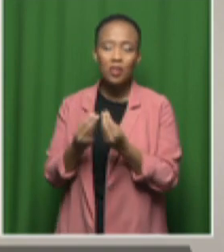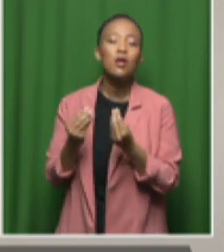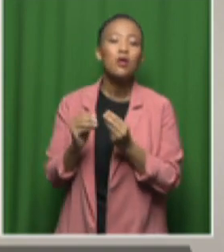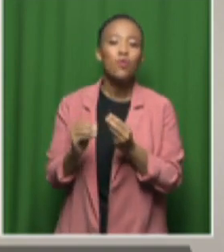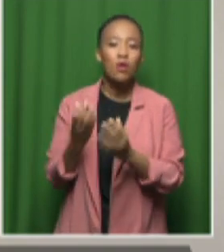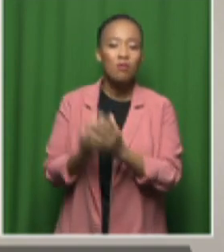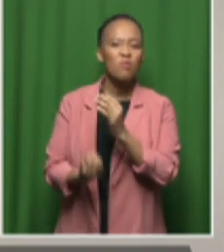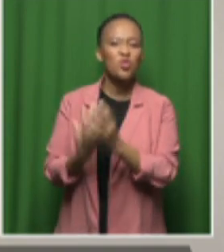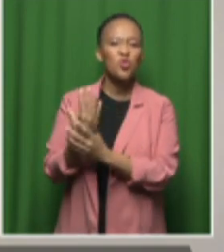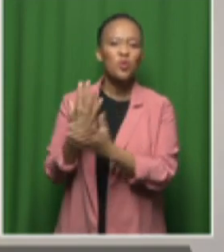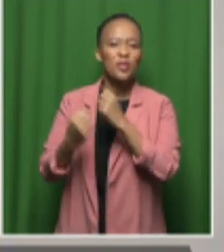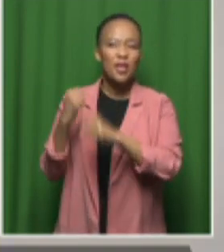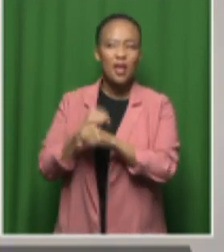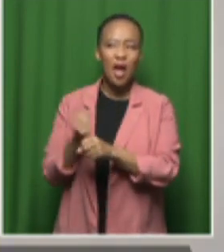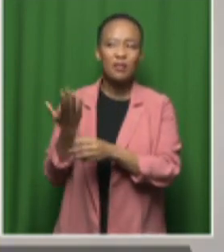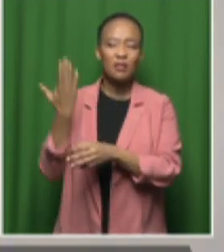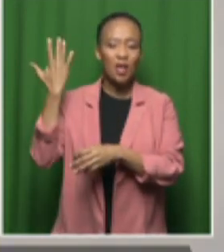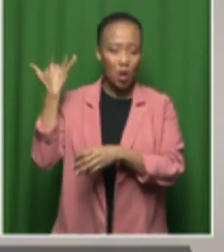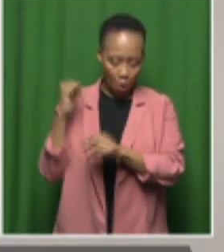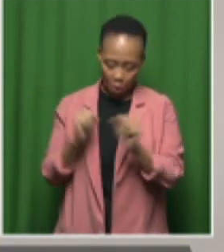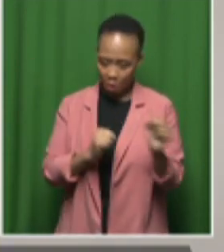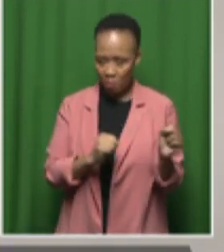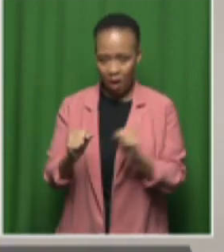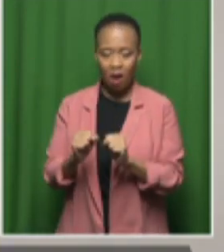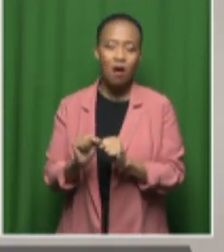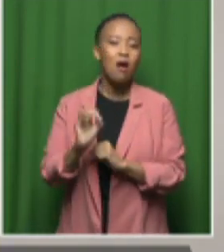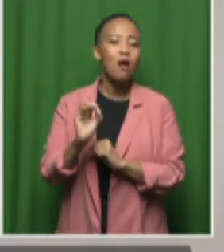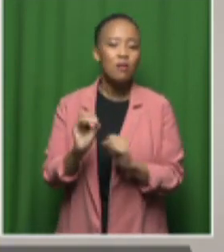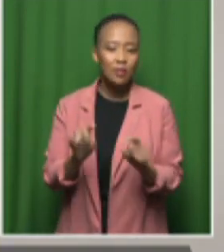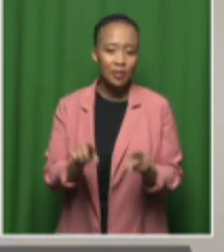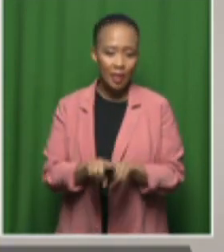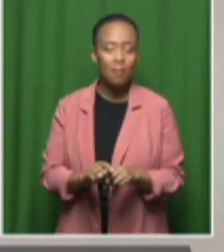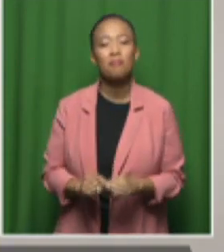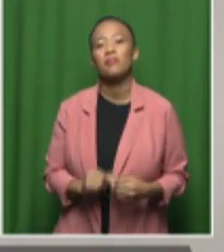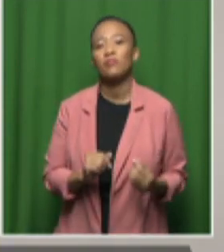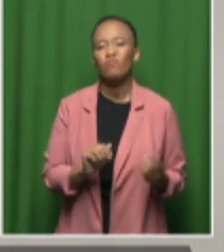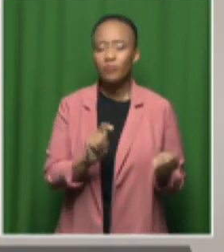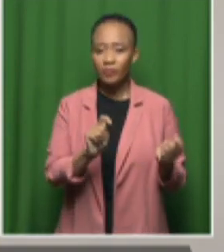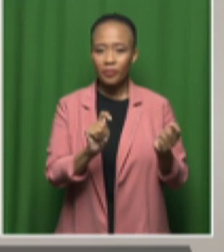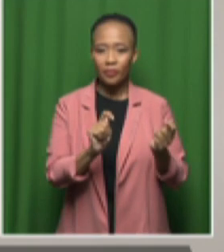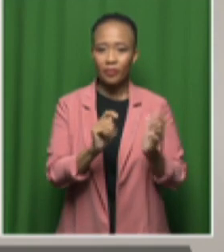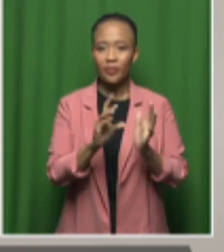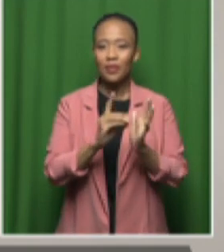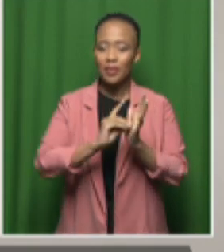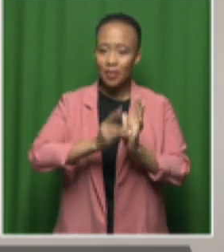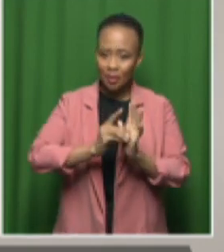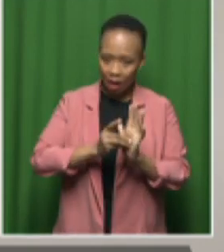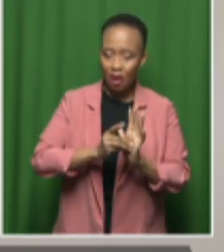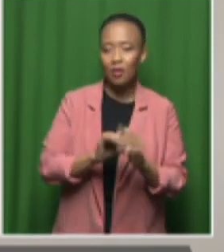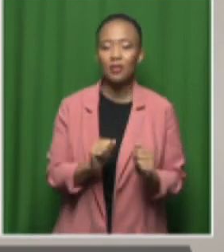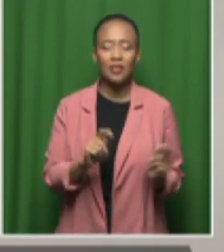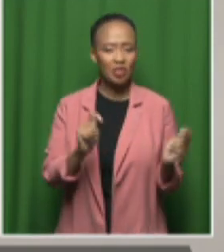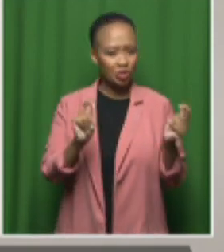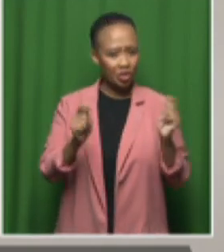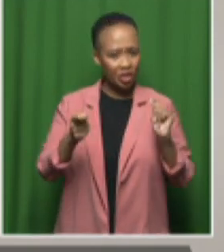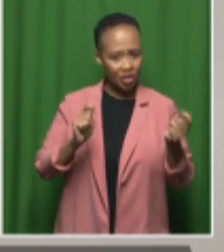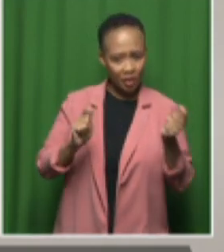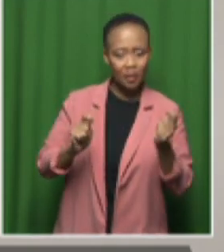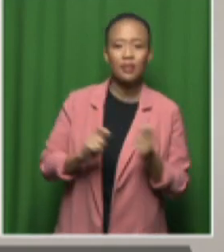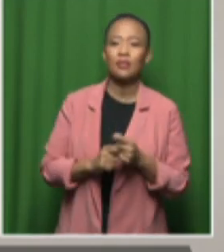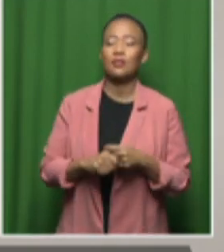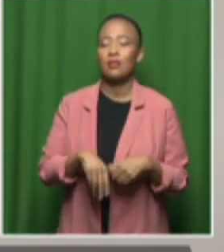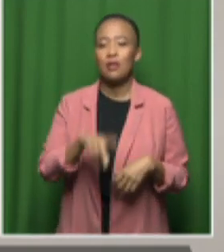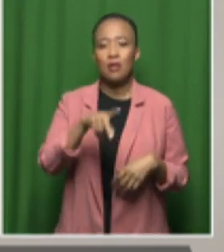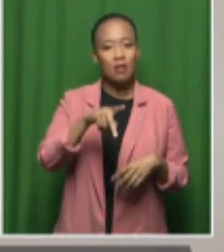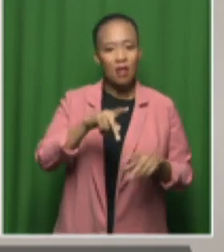exhibition is show different patterns, design changes that she's been able